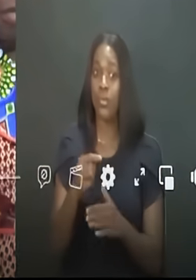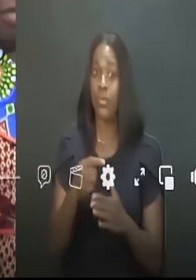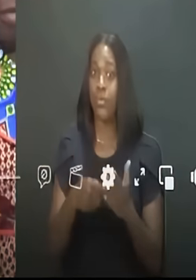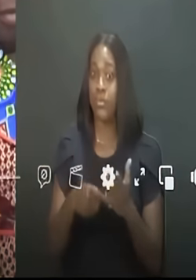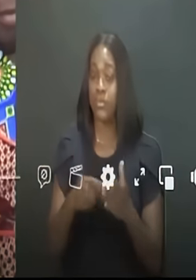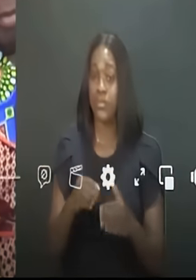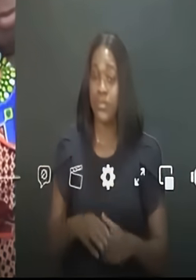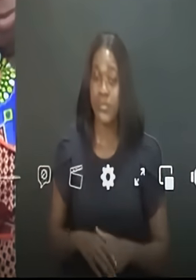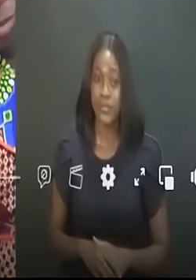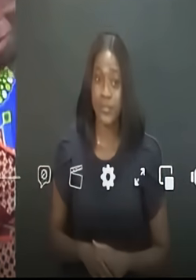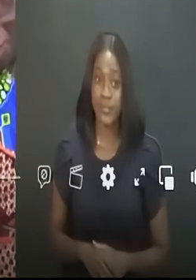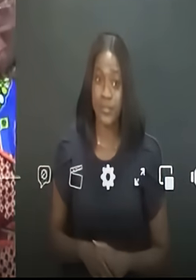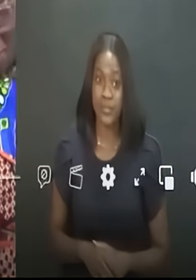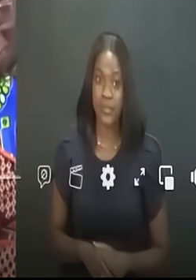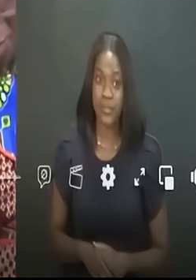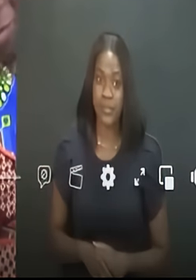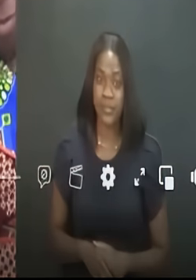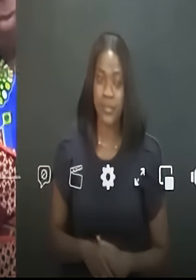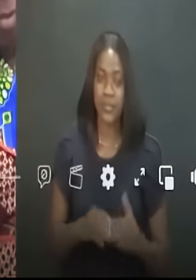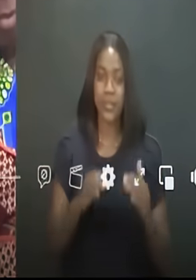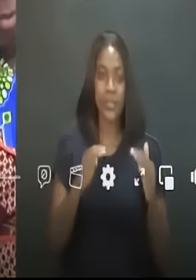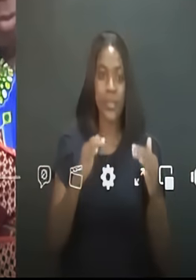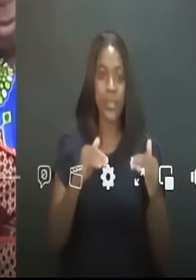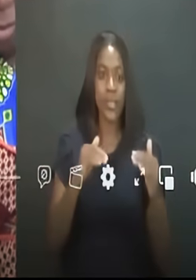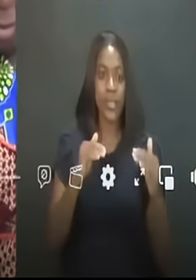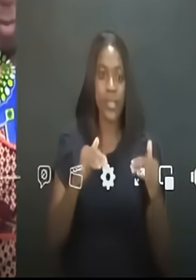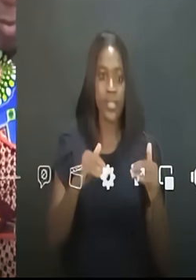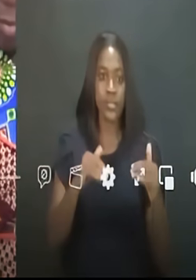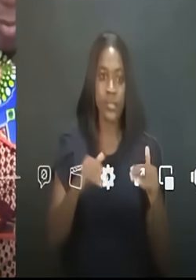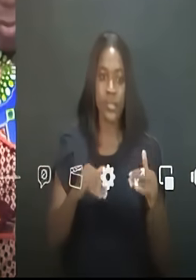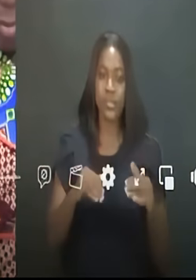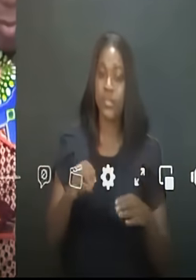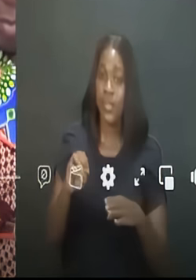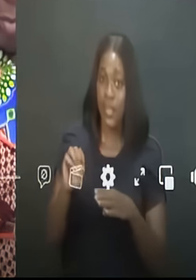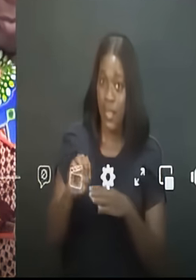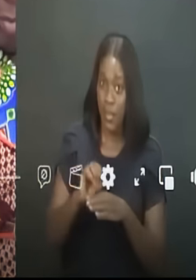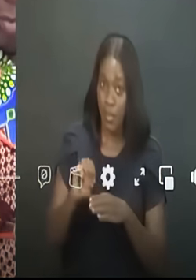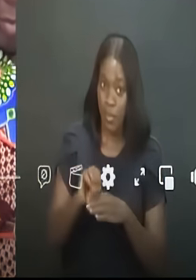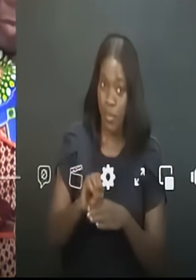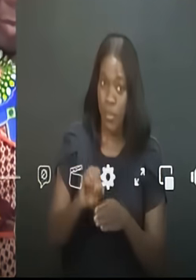should expect to be employed. It's a fact, I said so.